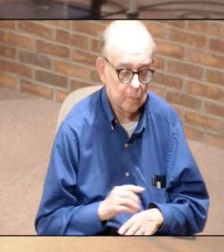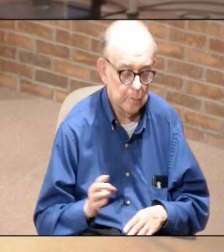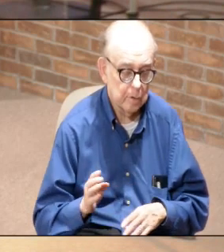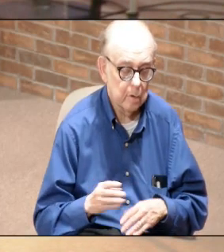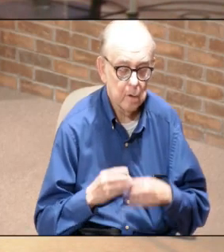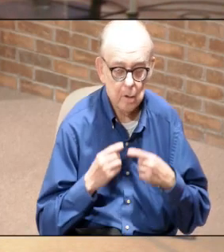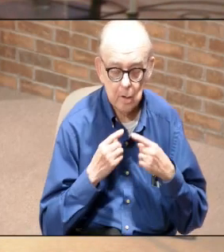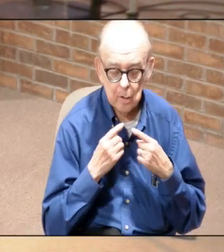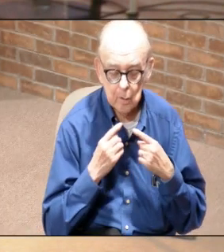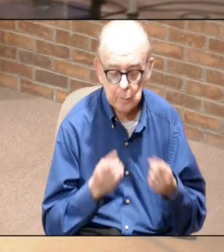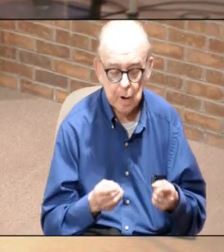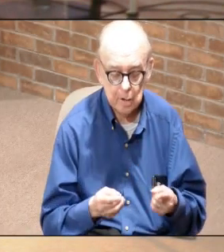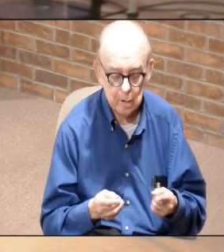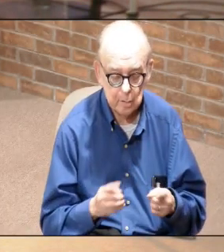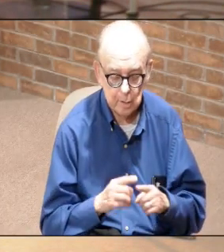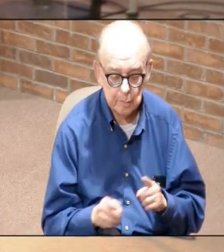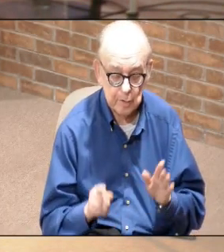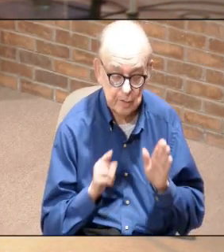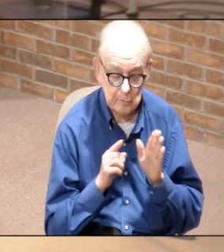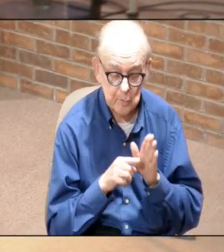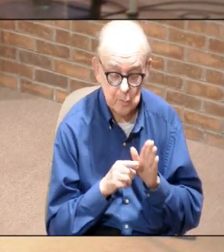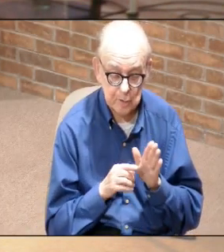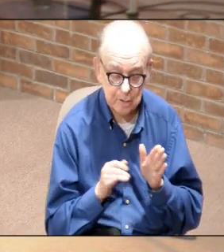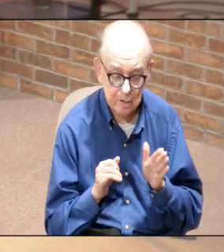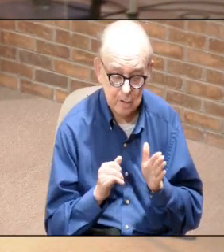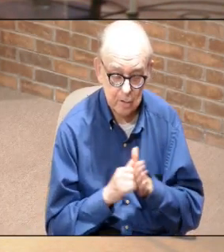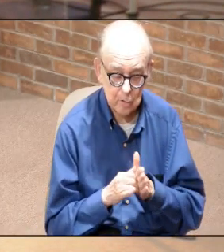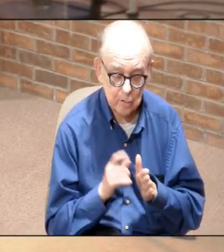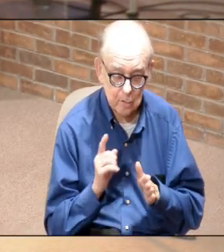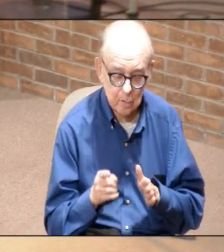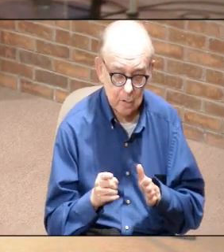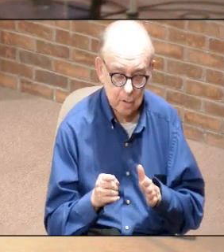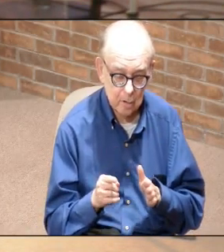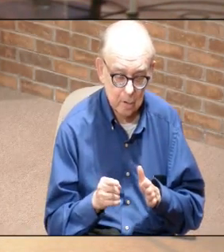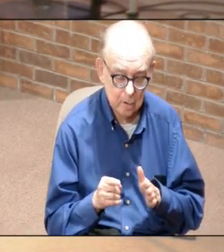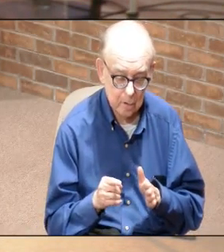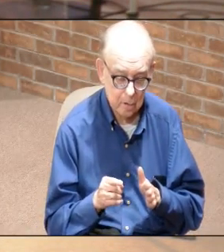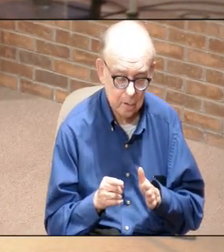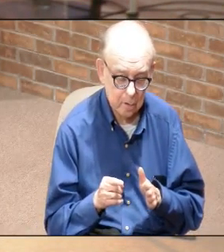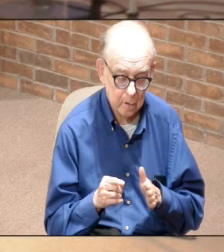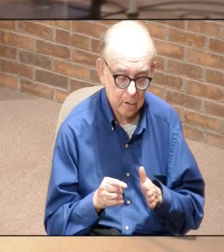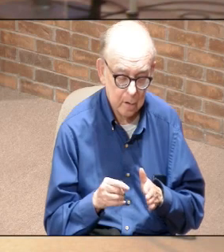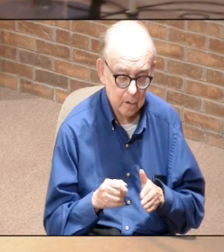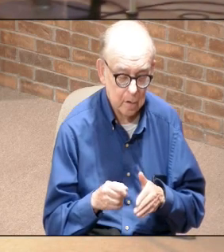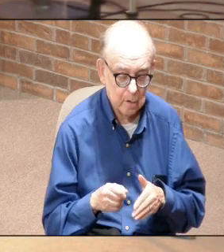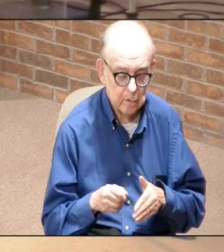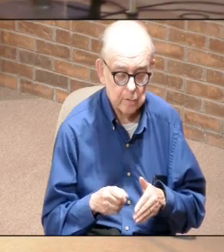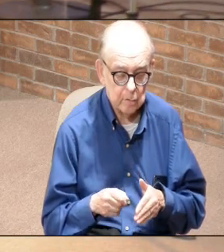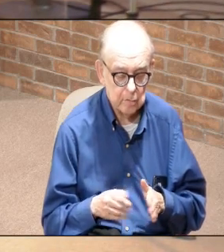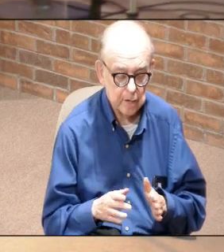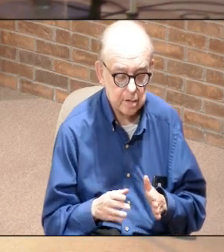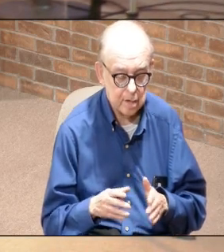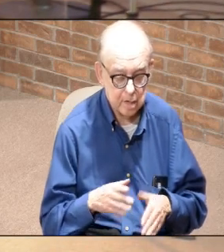prosper. But the moment that you don't let God abide with you